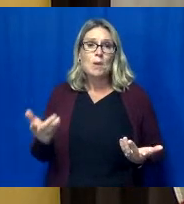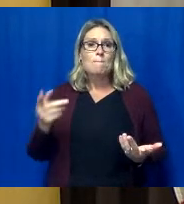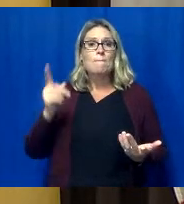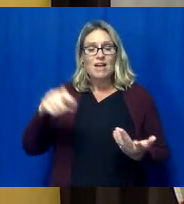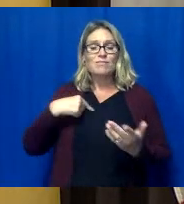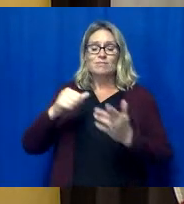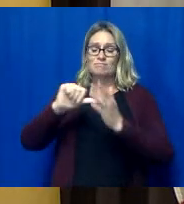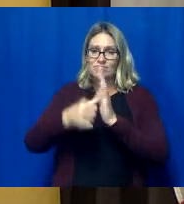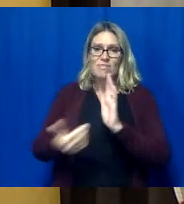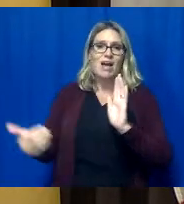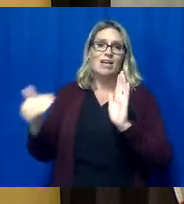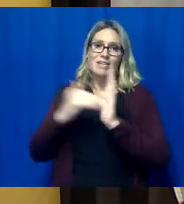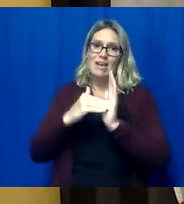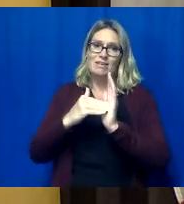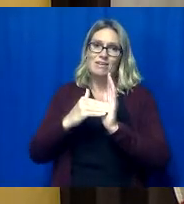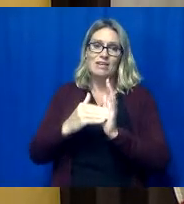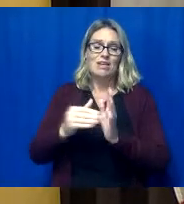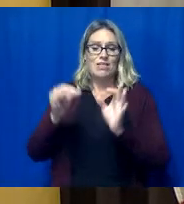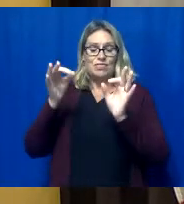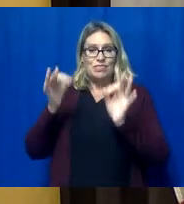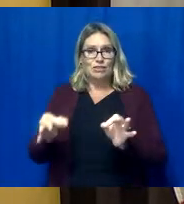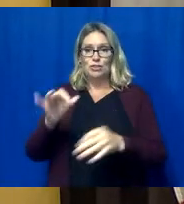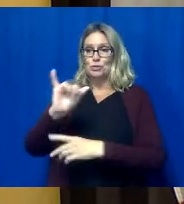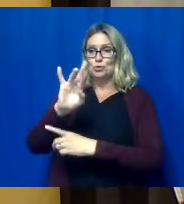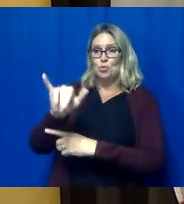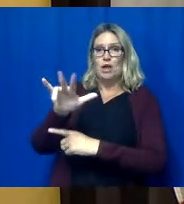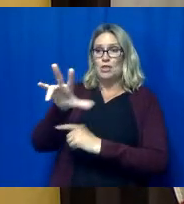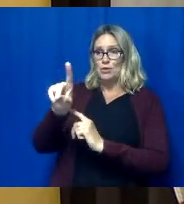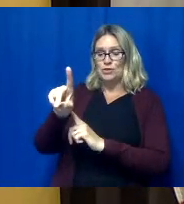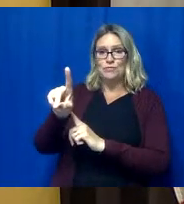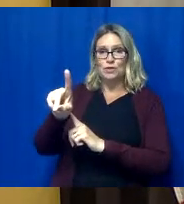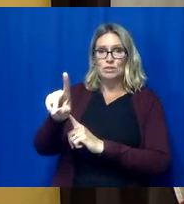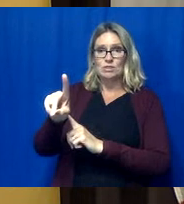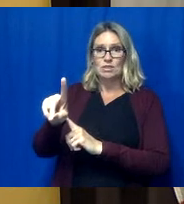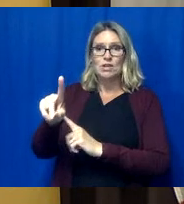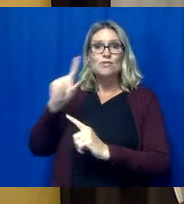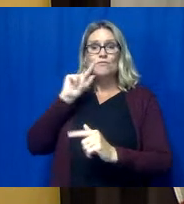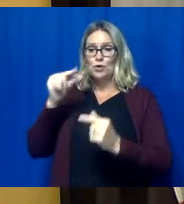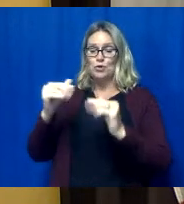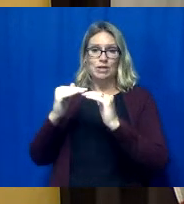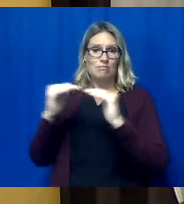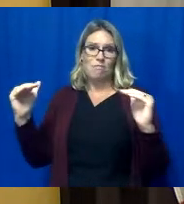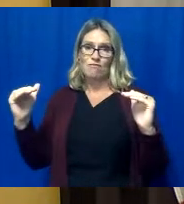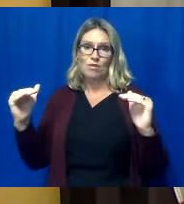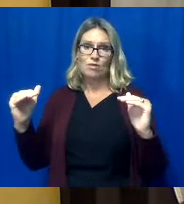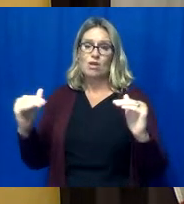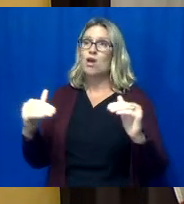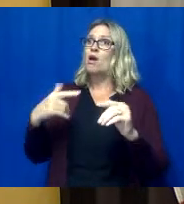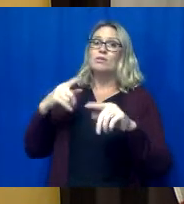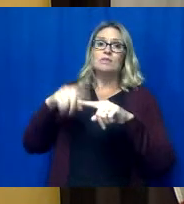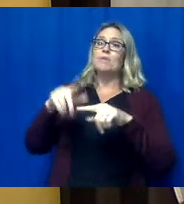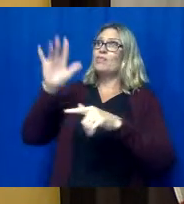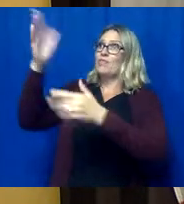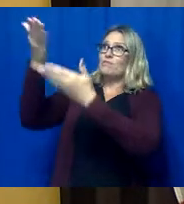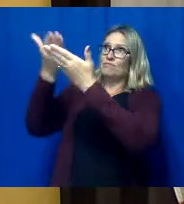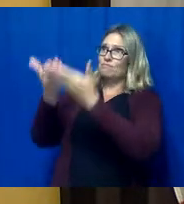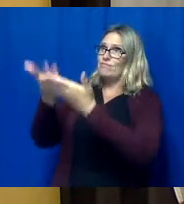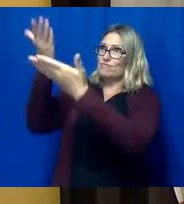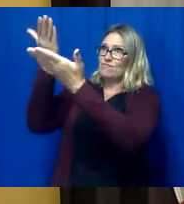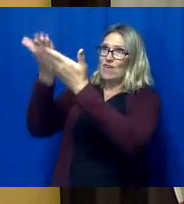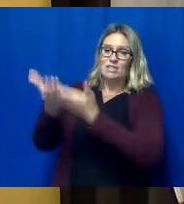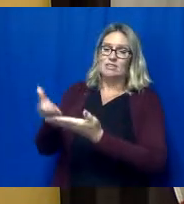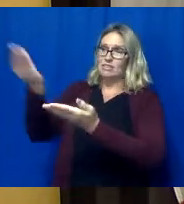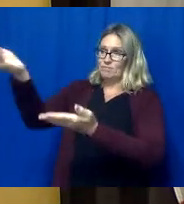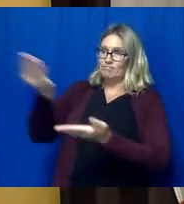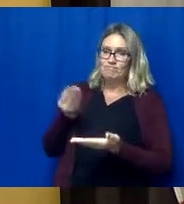that the decision we made at the time were based on the facts available and the situation our province was